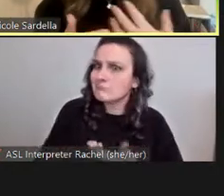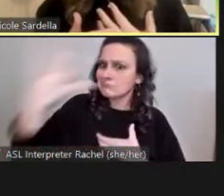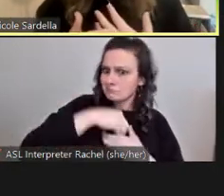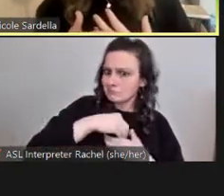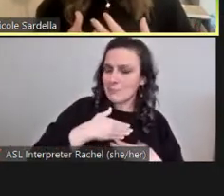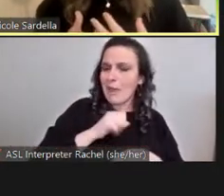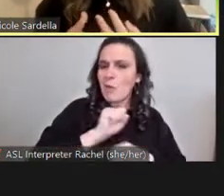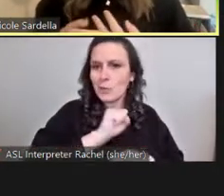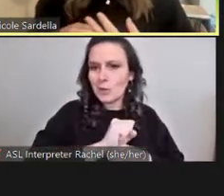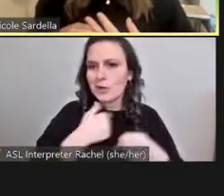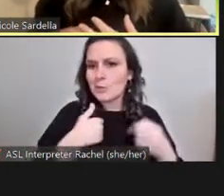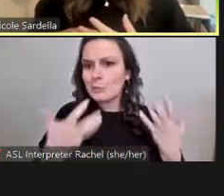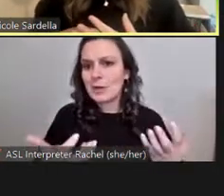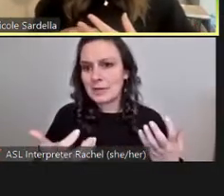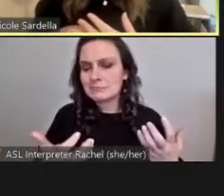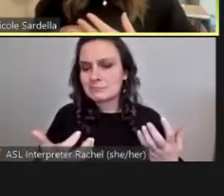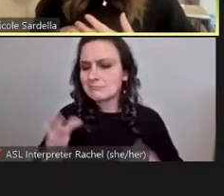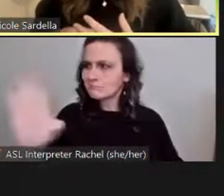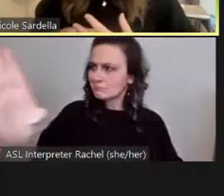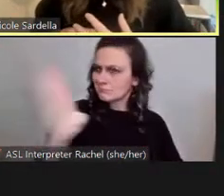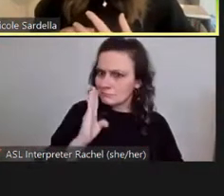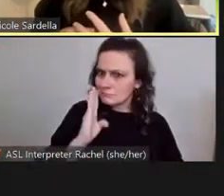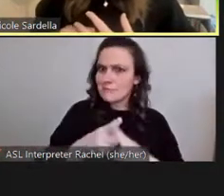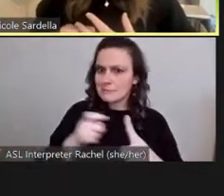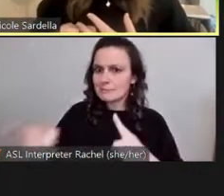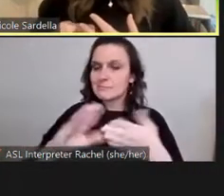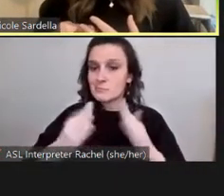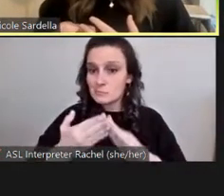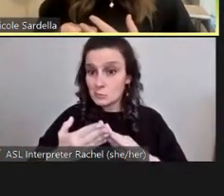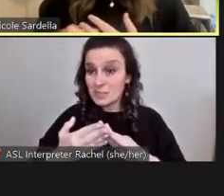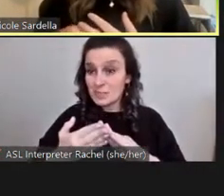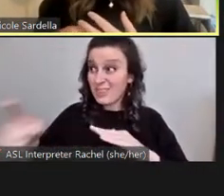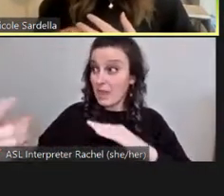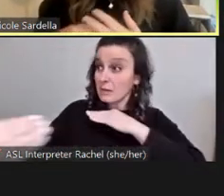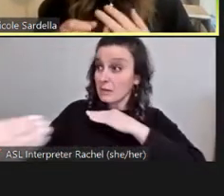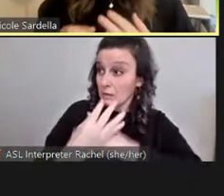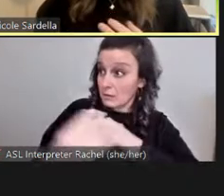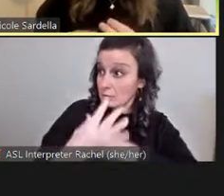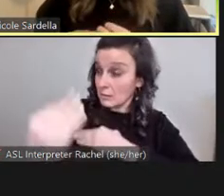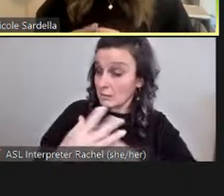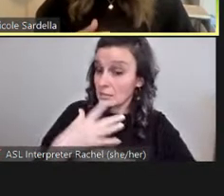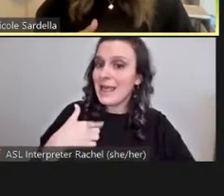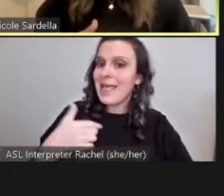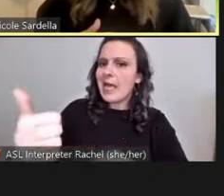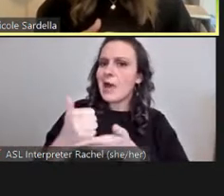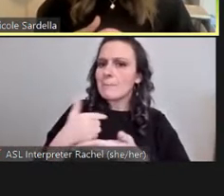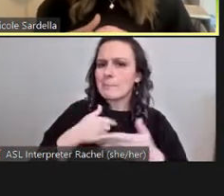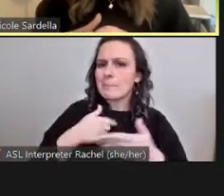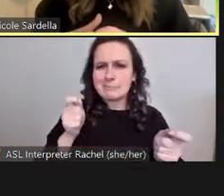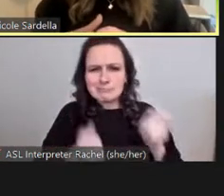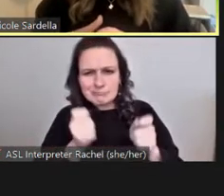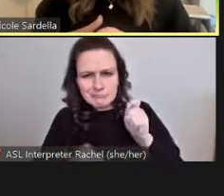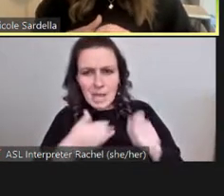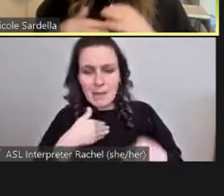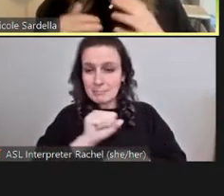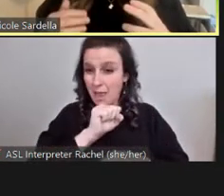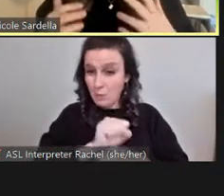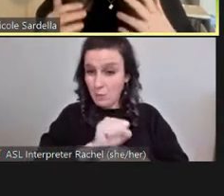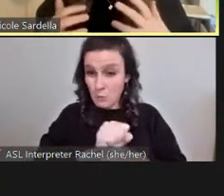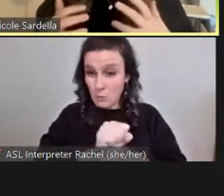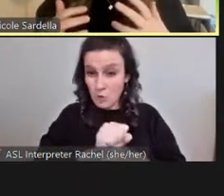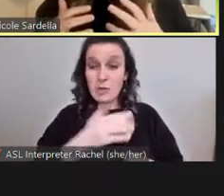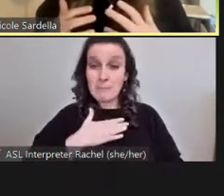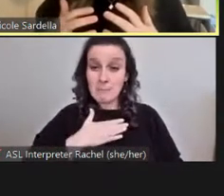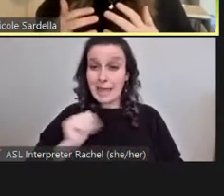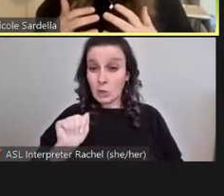work. It has shaped my work as an audio describer. It has been pivotal and instrumental in the audio description that